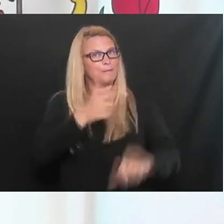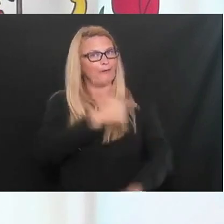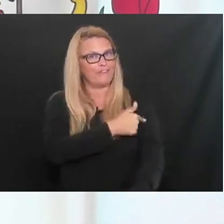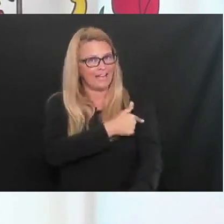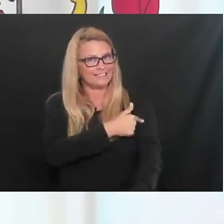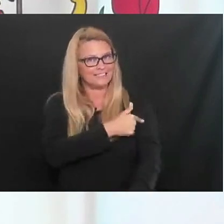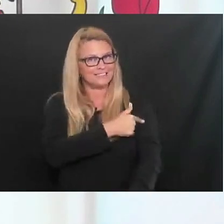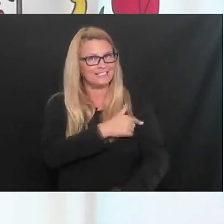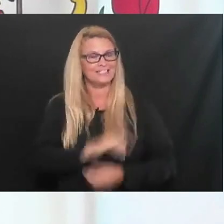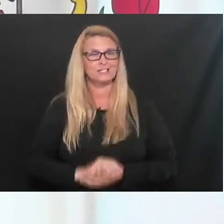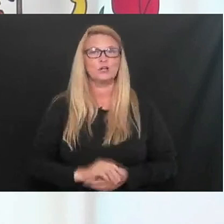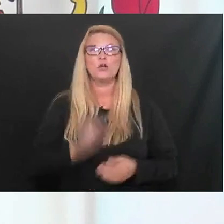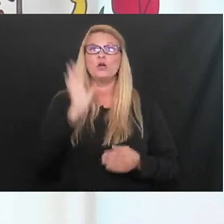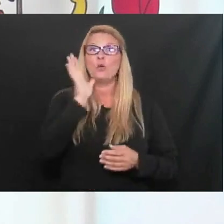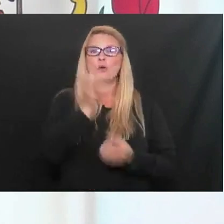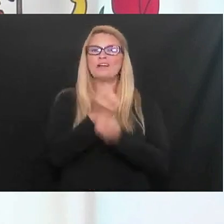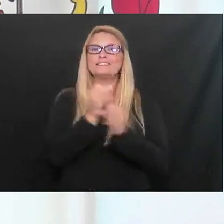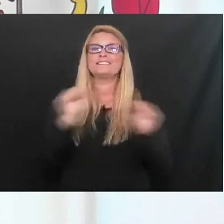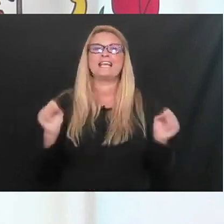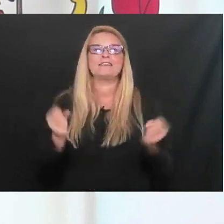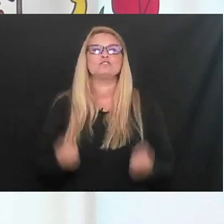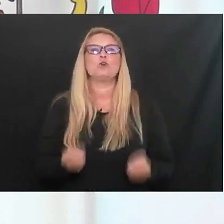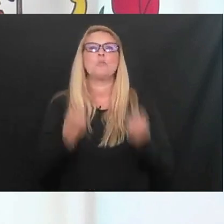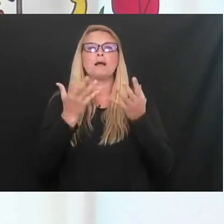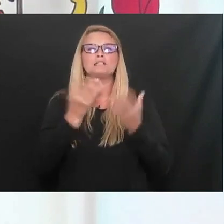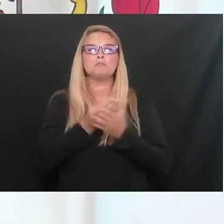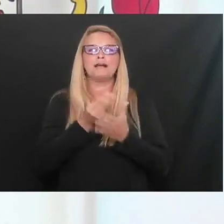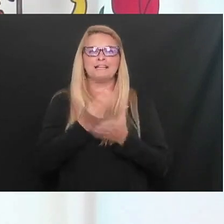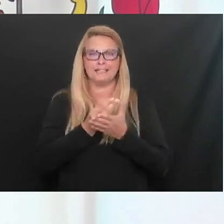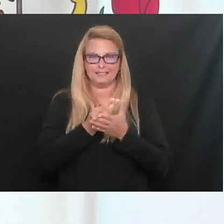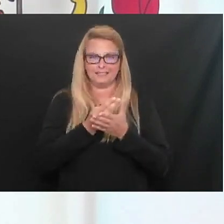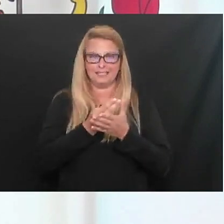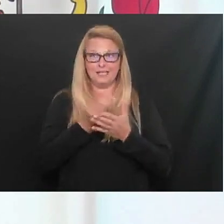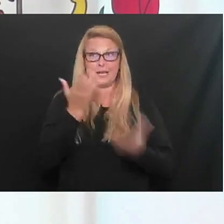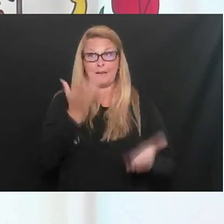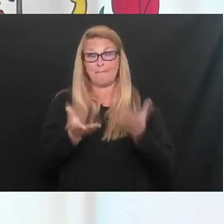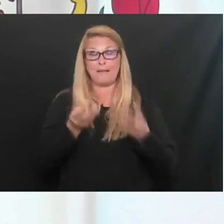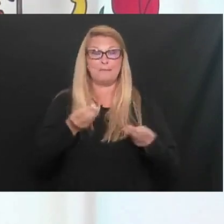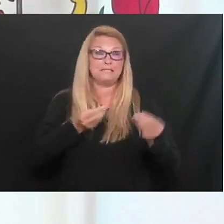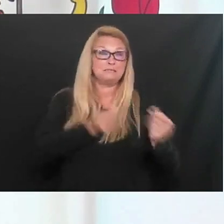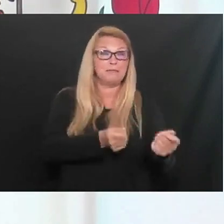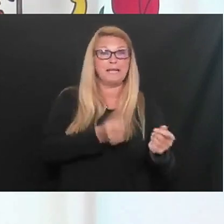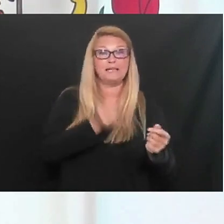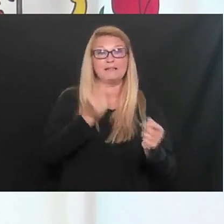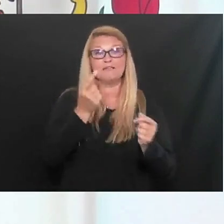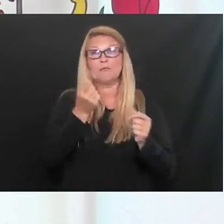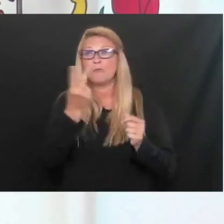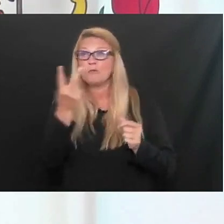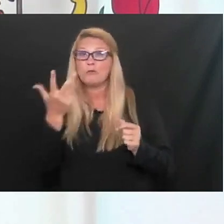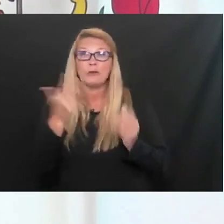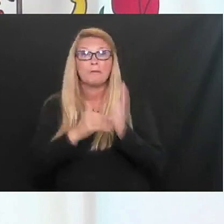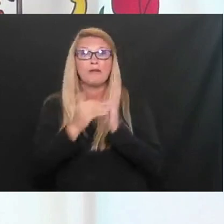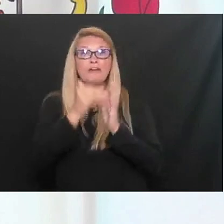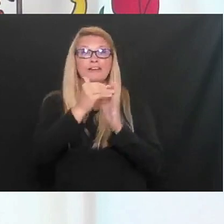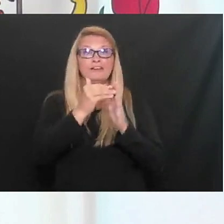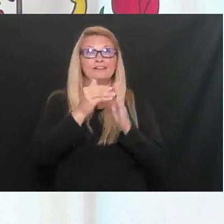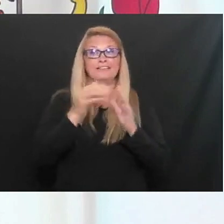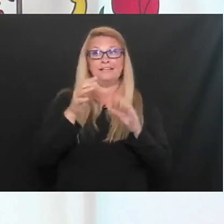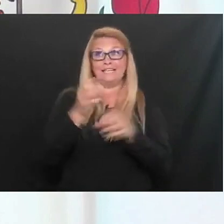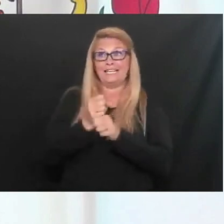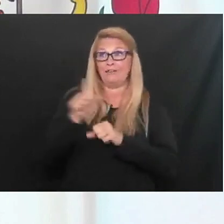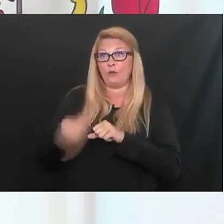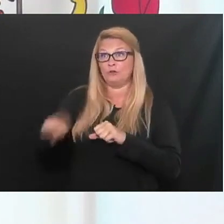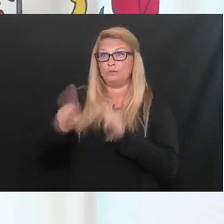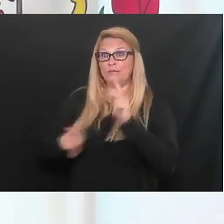at the end of the day, we'll save so much money. We surely may spend a few million in trying to get them to the finish line and get them vaccinated, but